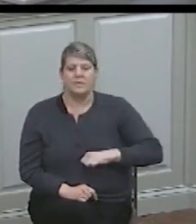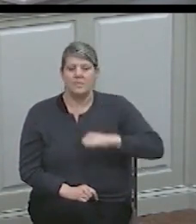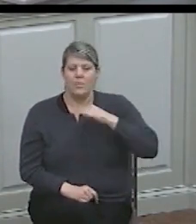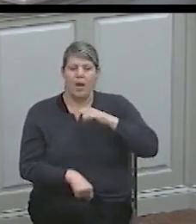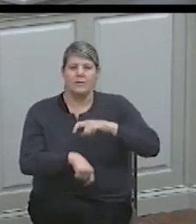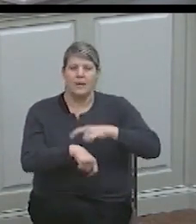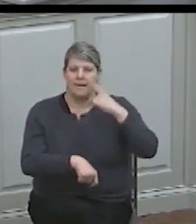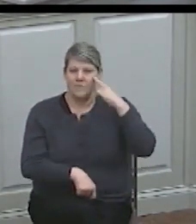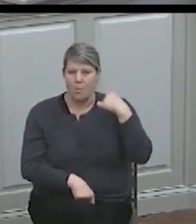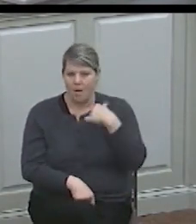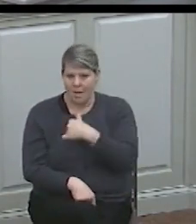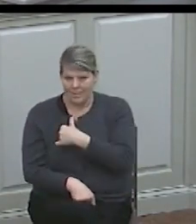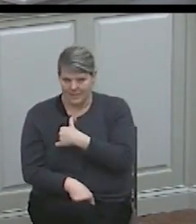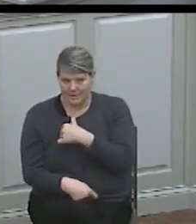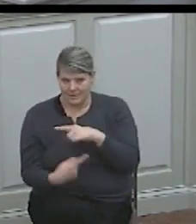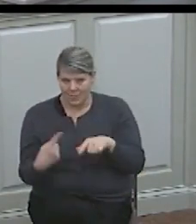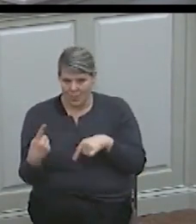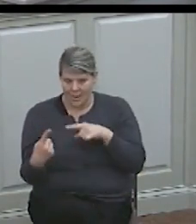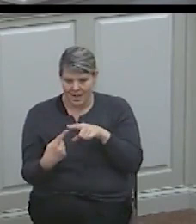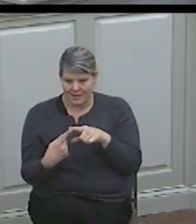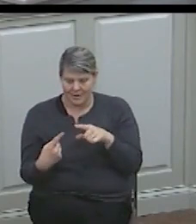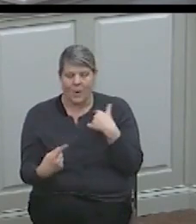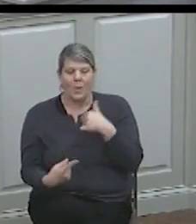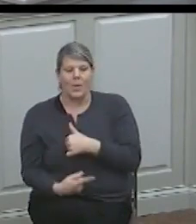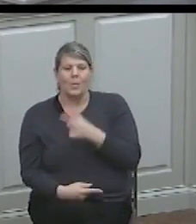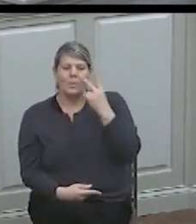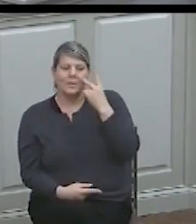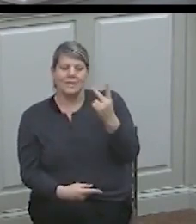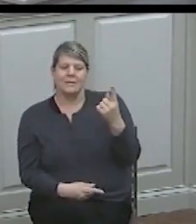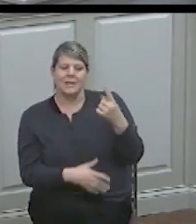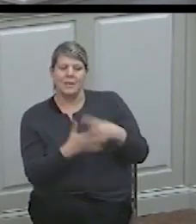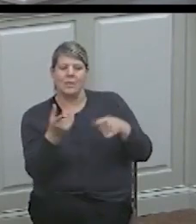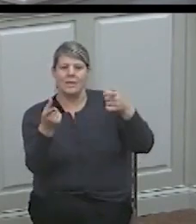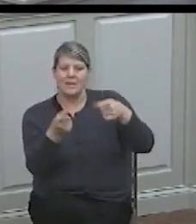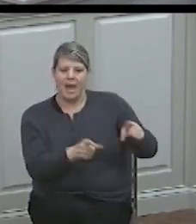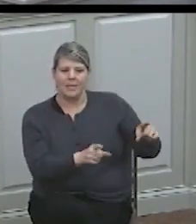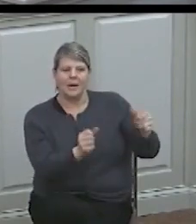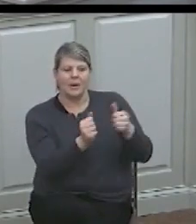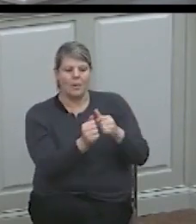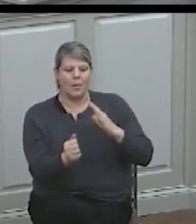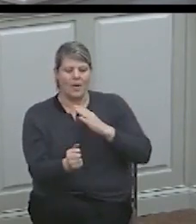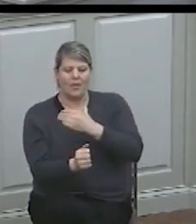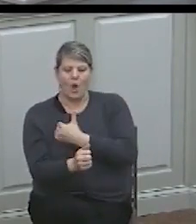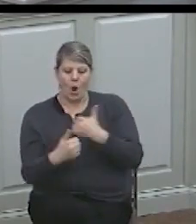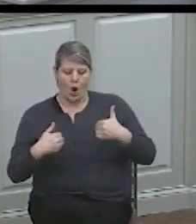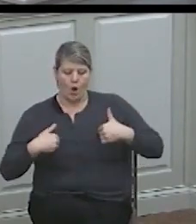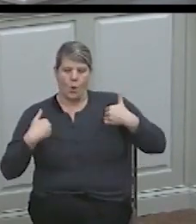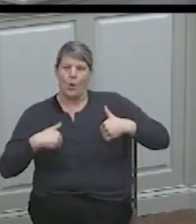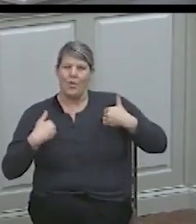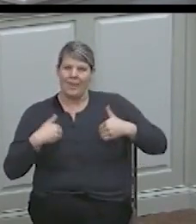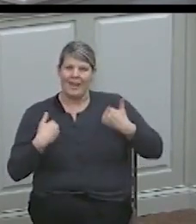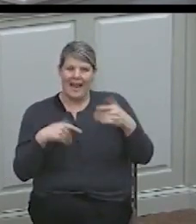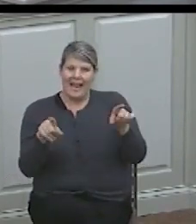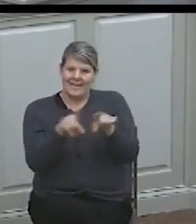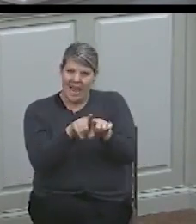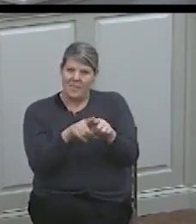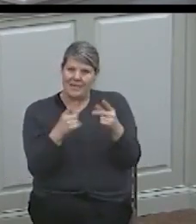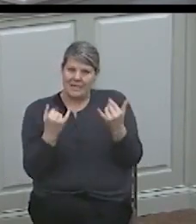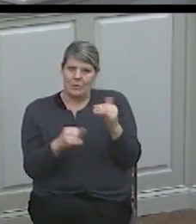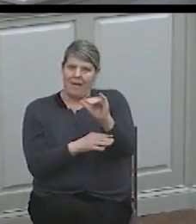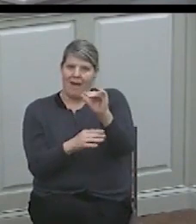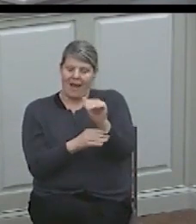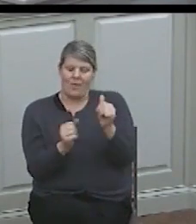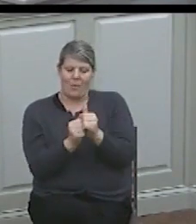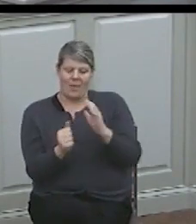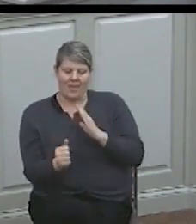get to see that what's happening with our youth out there, as we did today with the forensics team, and we've done it here in the last few weeks with the